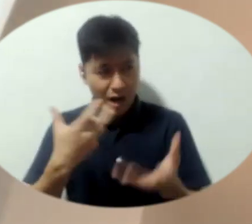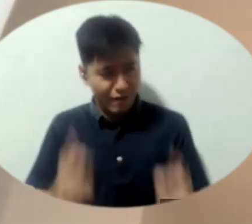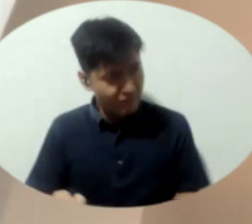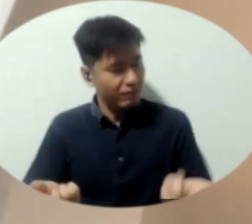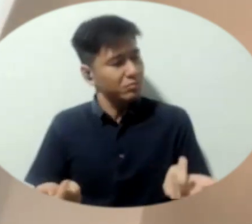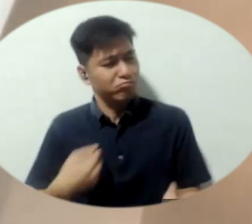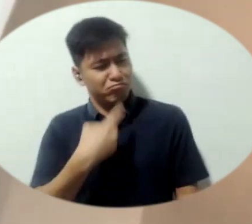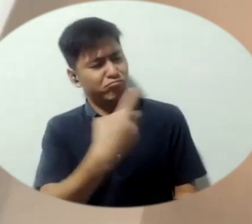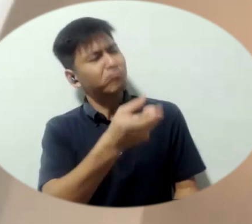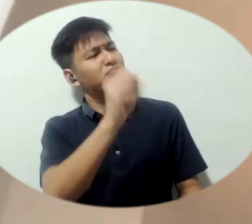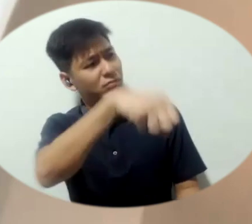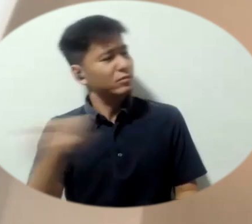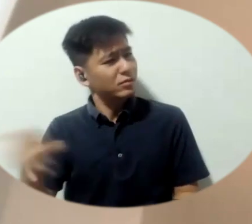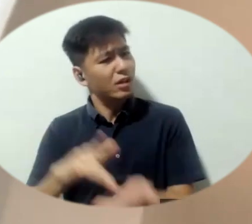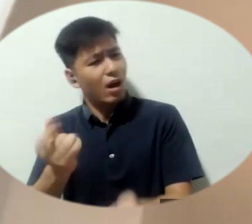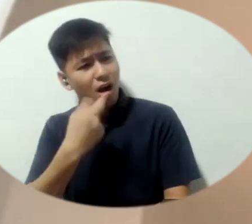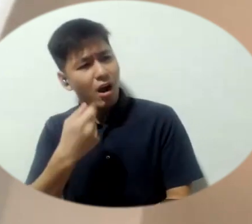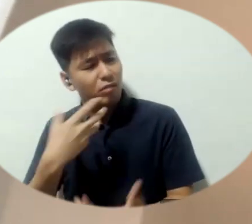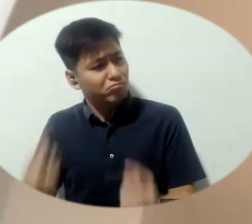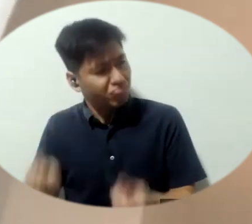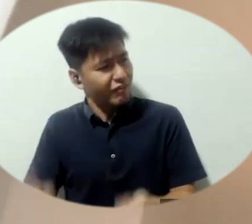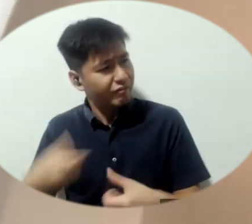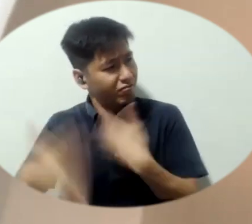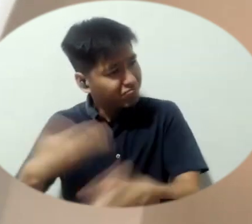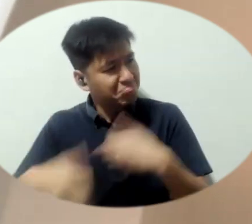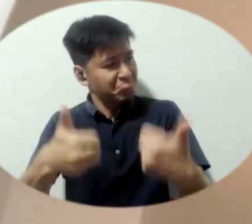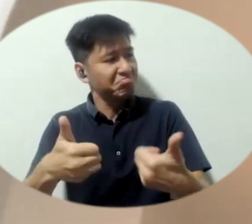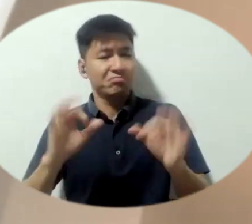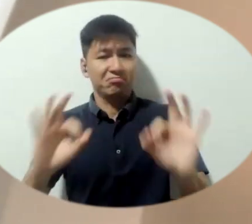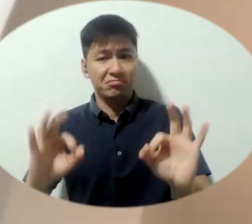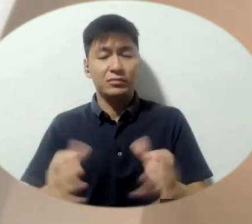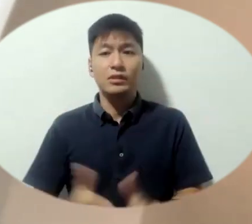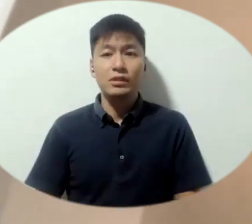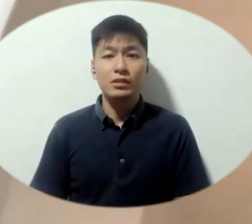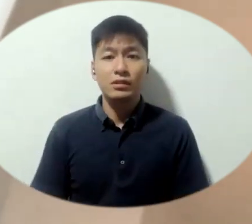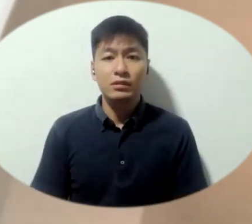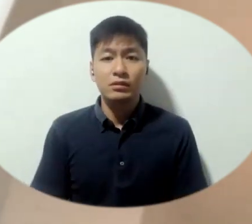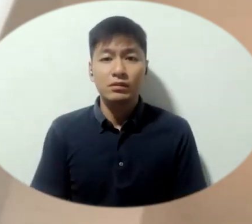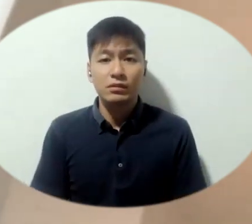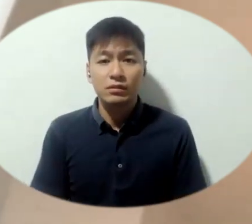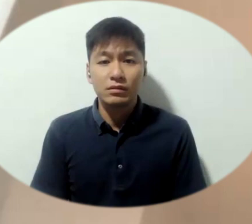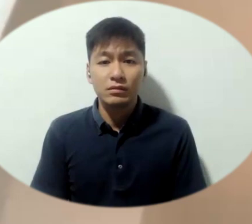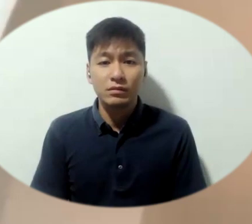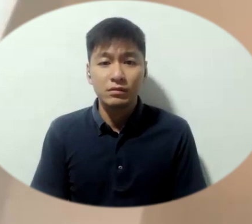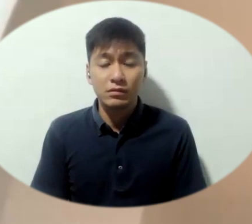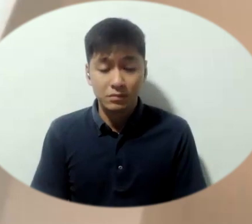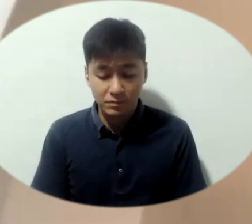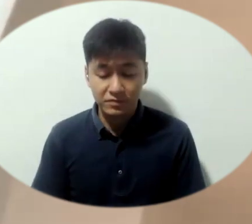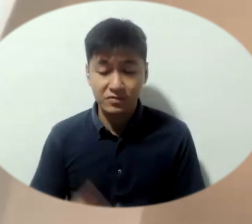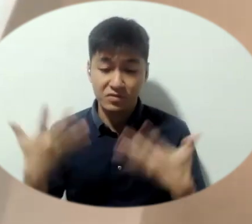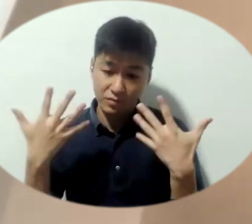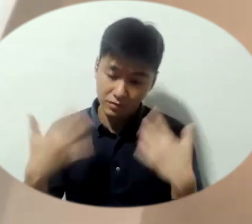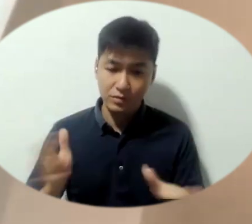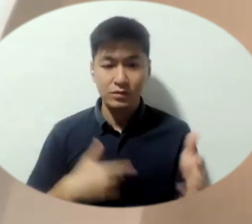was always so careful with that. However, I went back home and I made a test. I put the right number